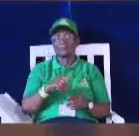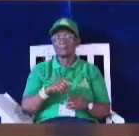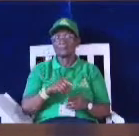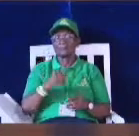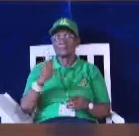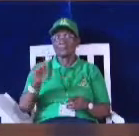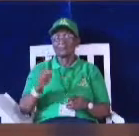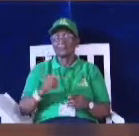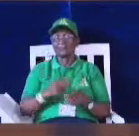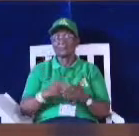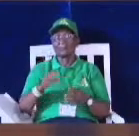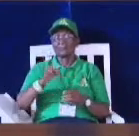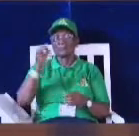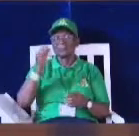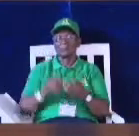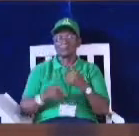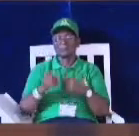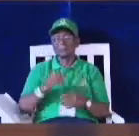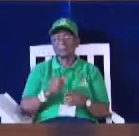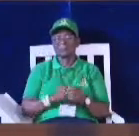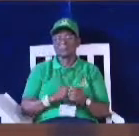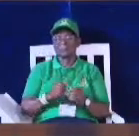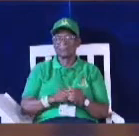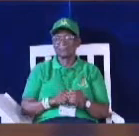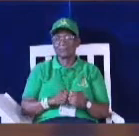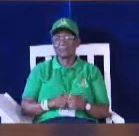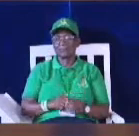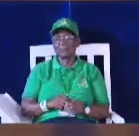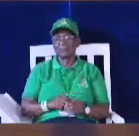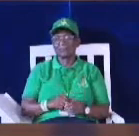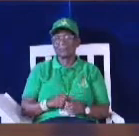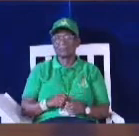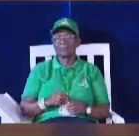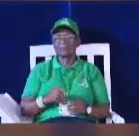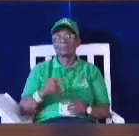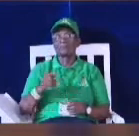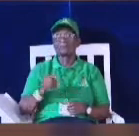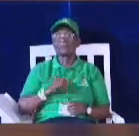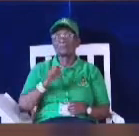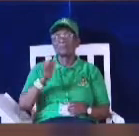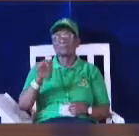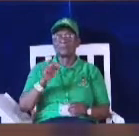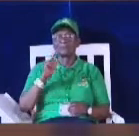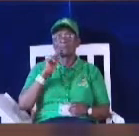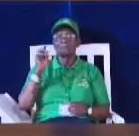every apostle, every disciple, I mean, they were speaking in tongues.